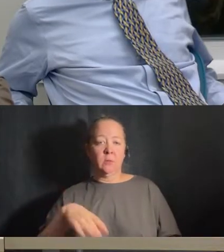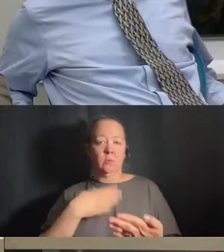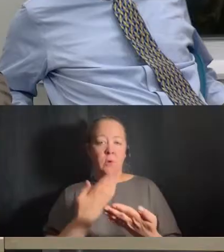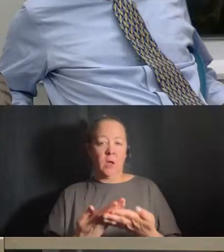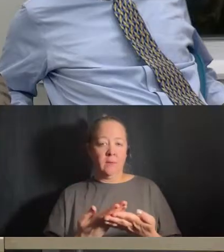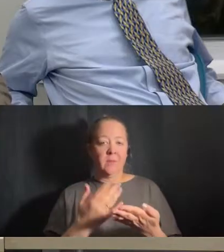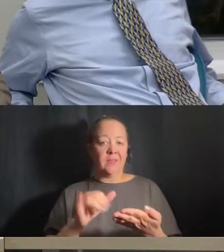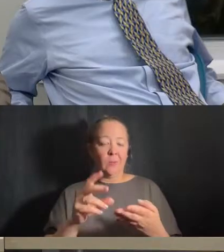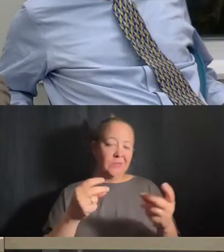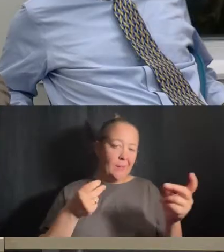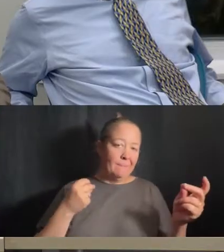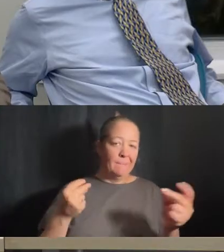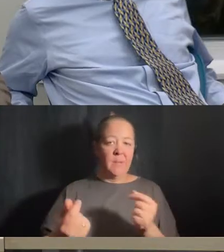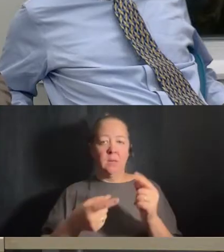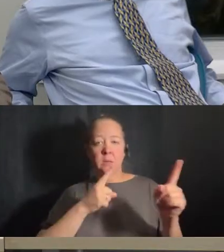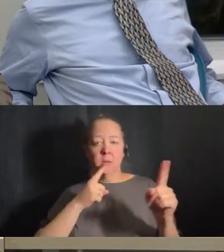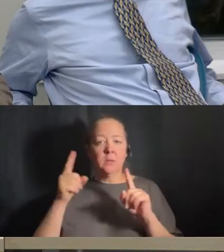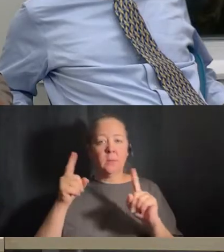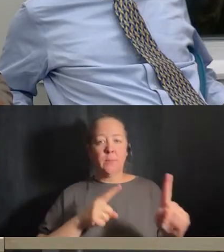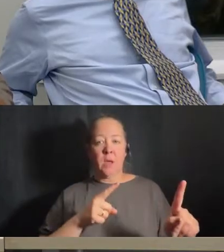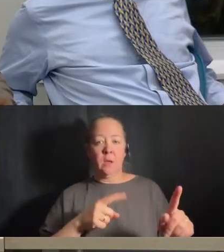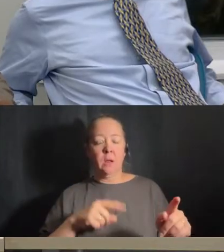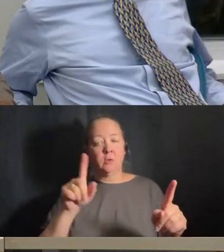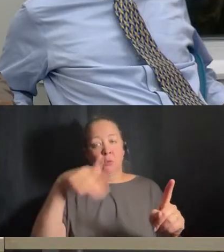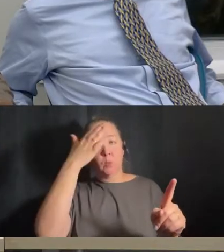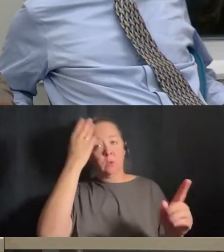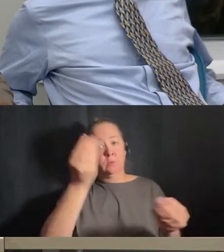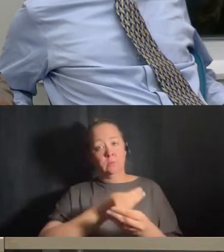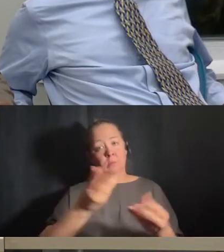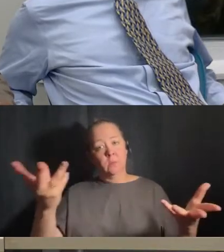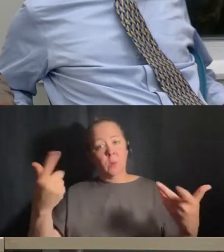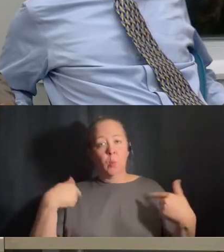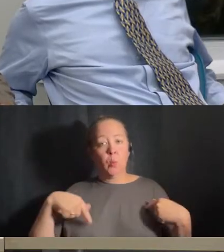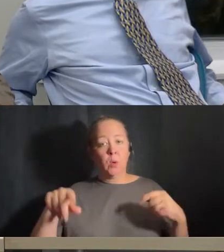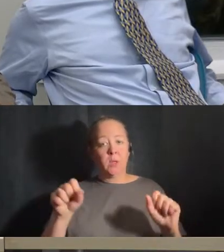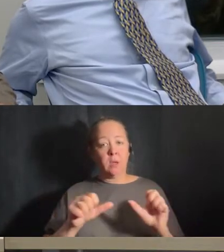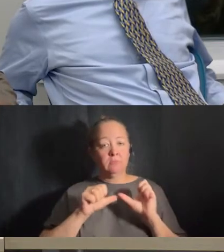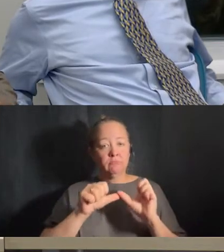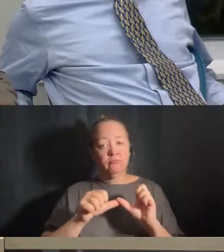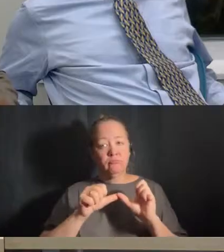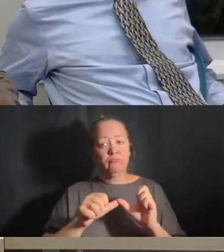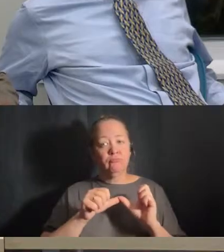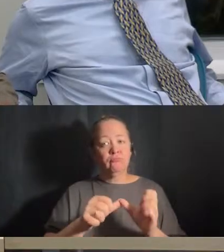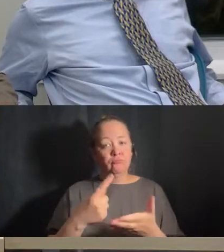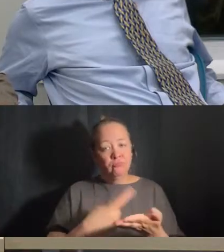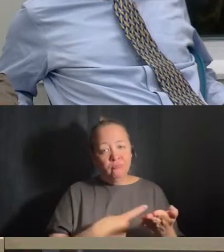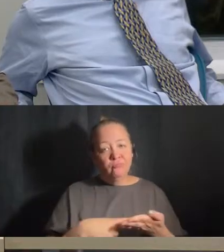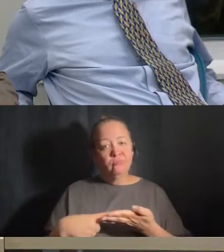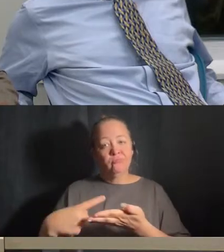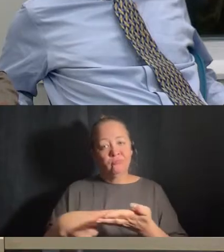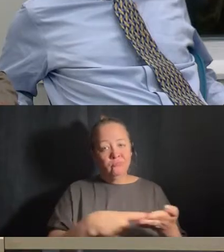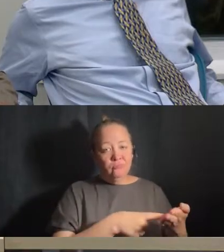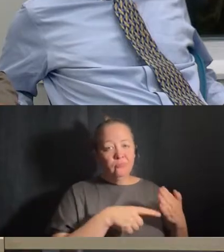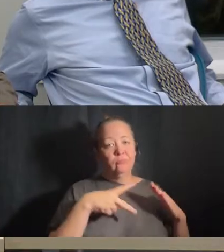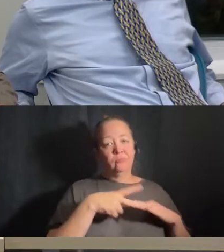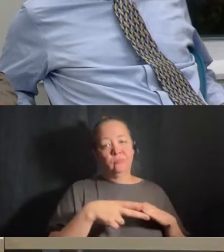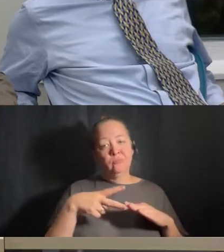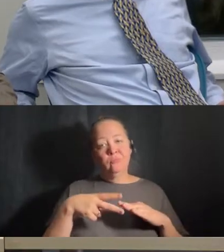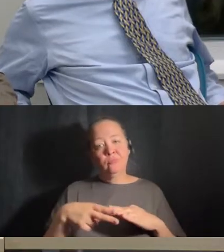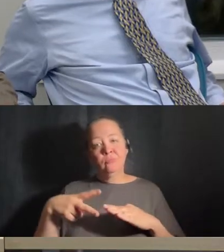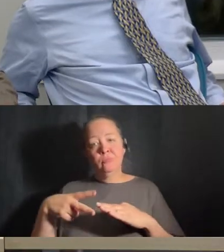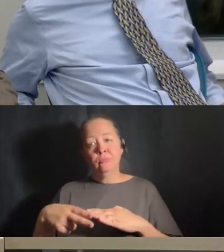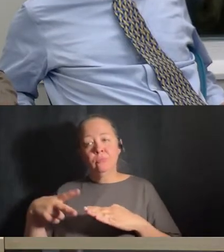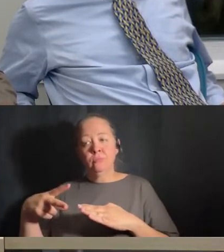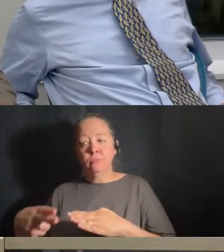I just want to let you know, we can continue to talk about cutting here, cutting there. At some